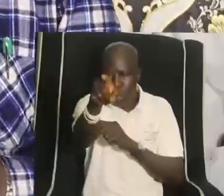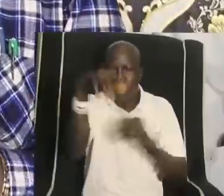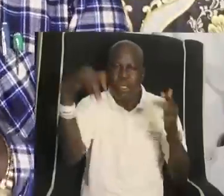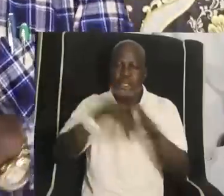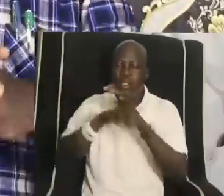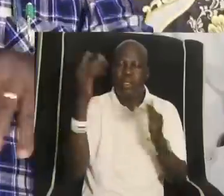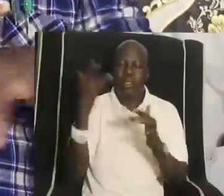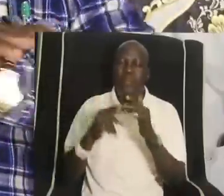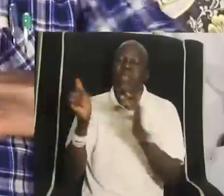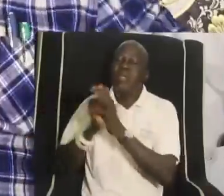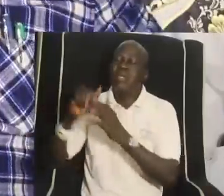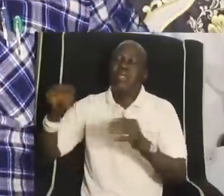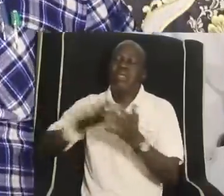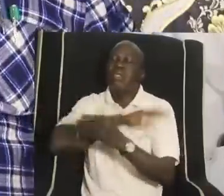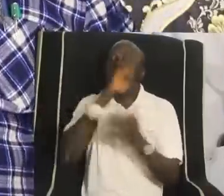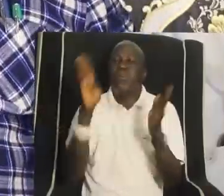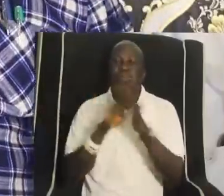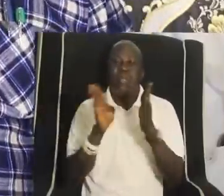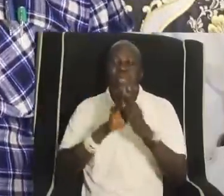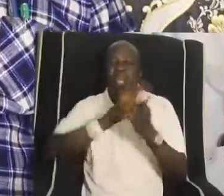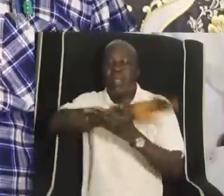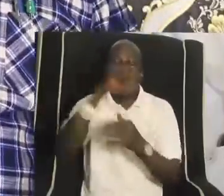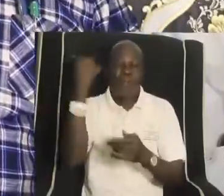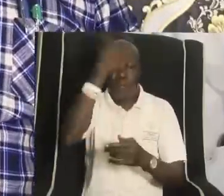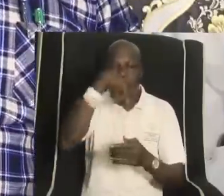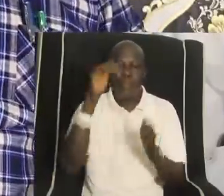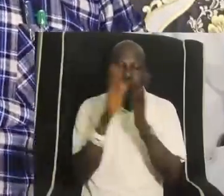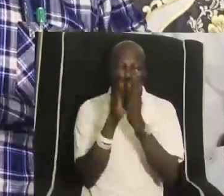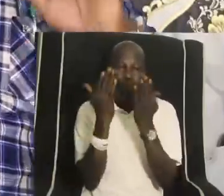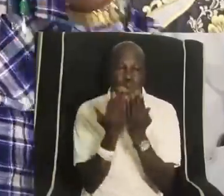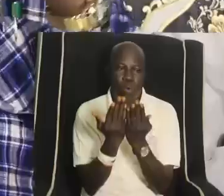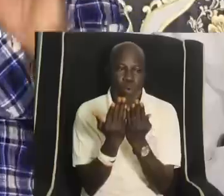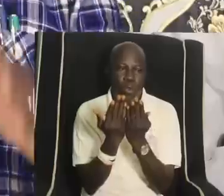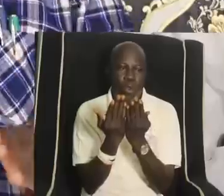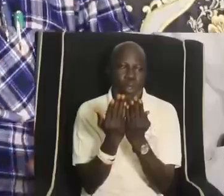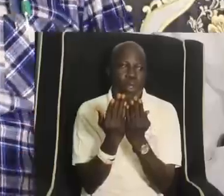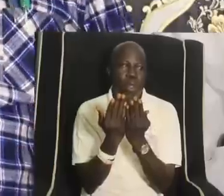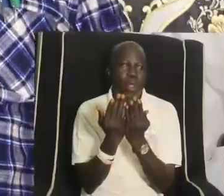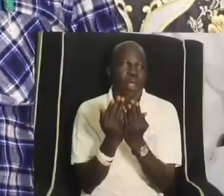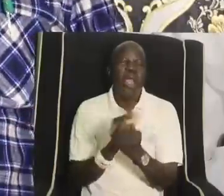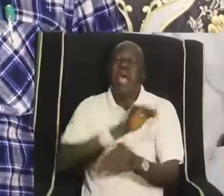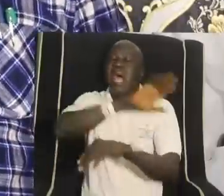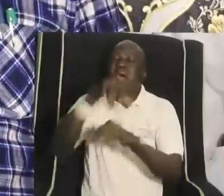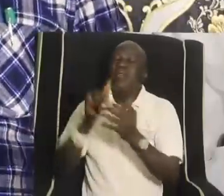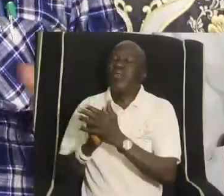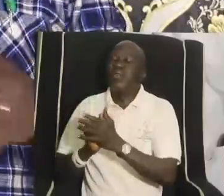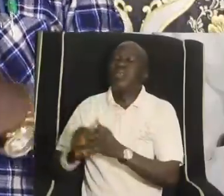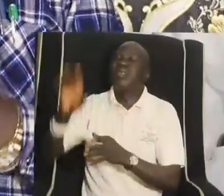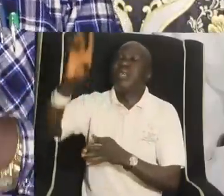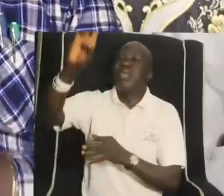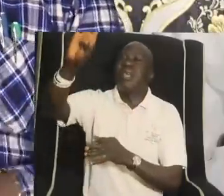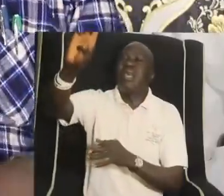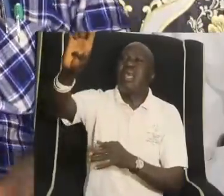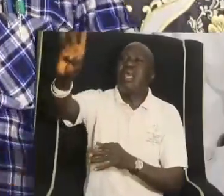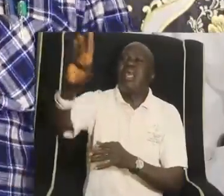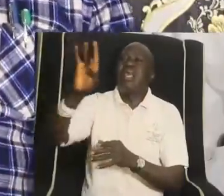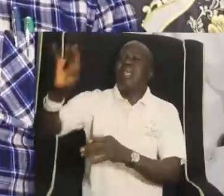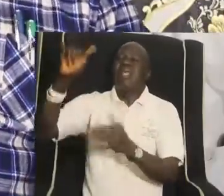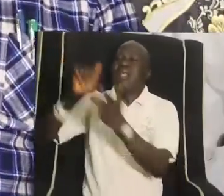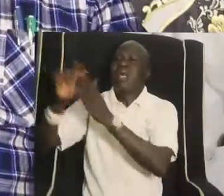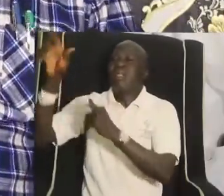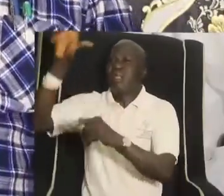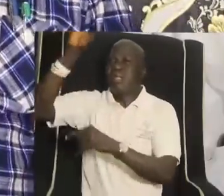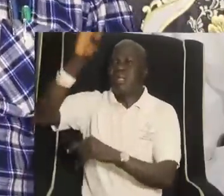you in Jesus. Facebook. The Facebook program by 3 p.m. I go make your abo si mesan. I have been postponed to 8:30. You